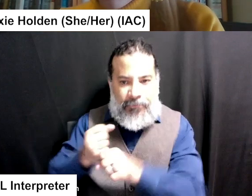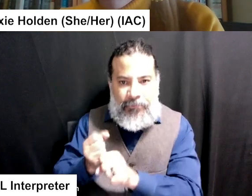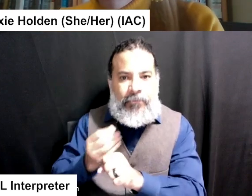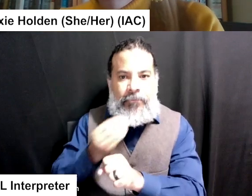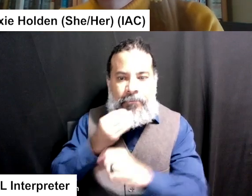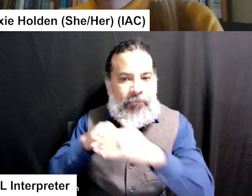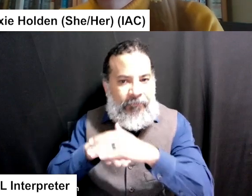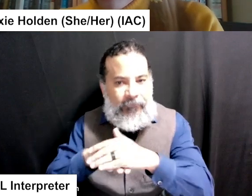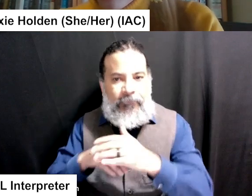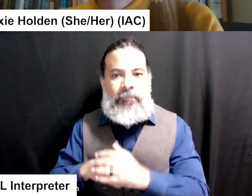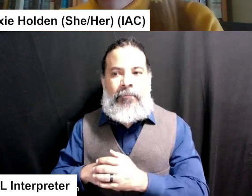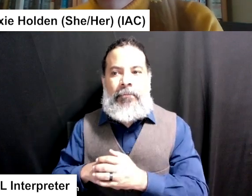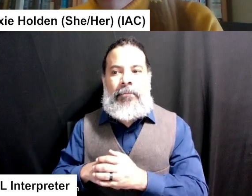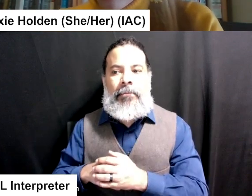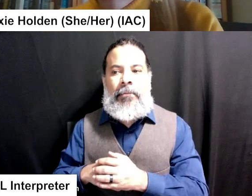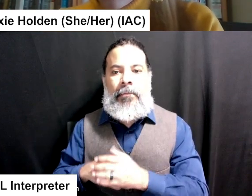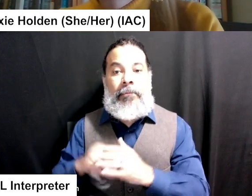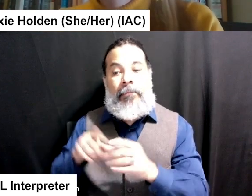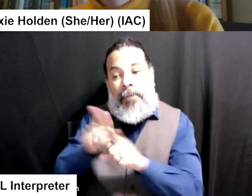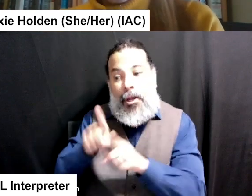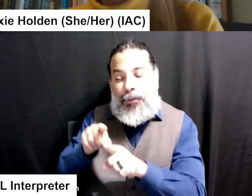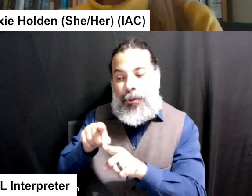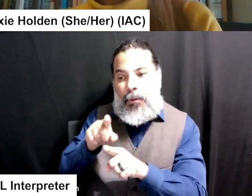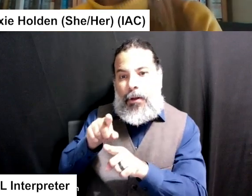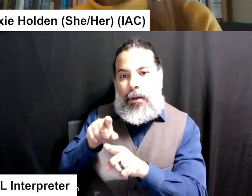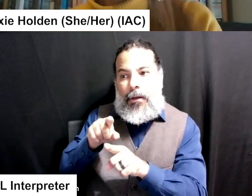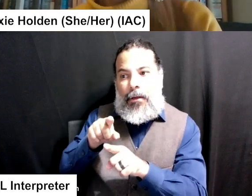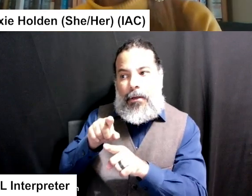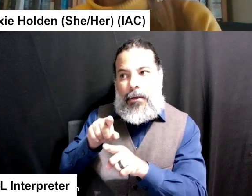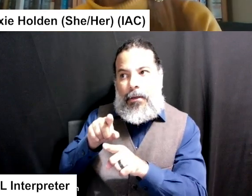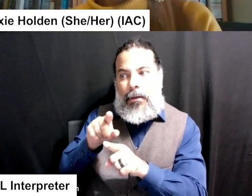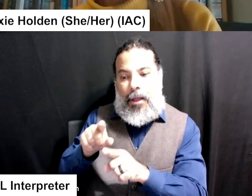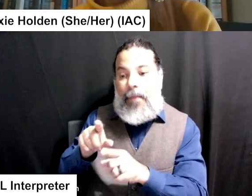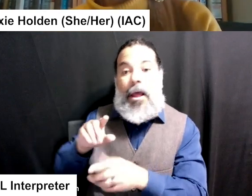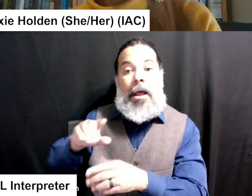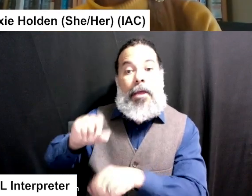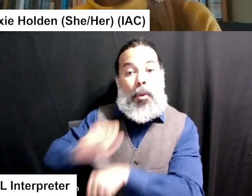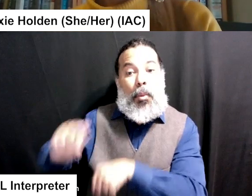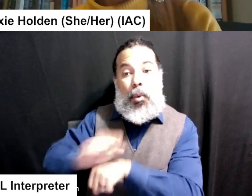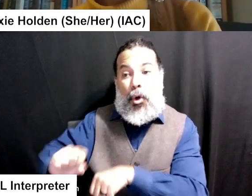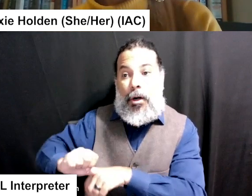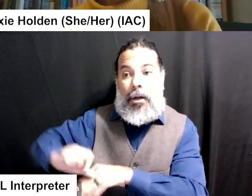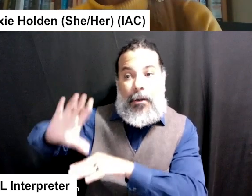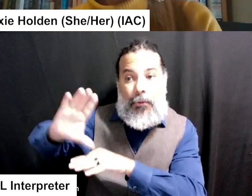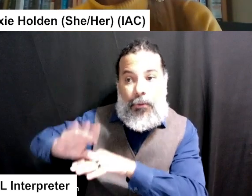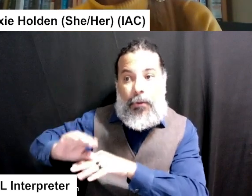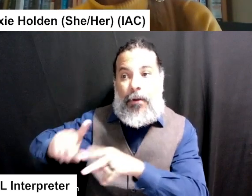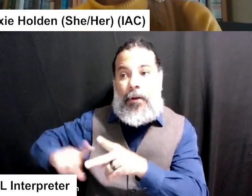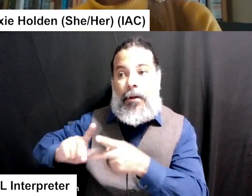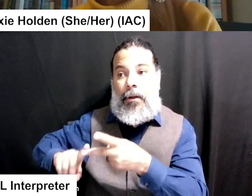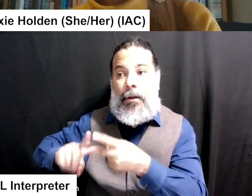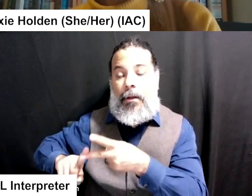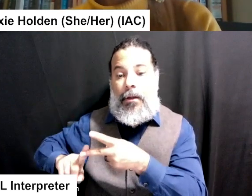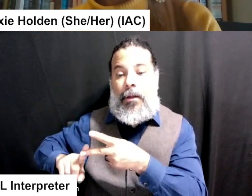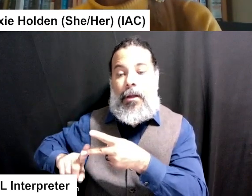access. And this way too, you're taking off the labor and the abuse that's taking place